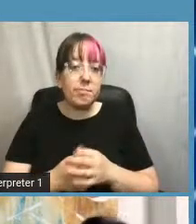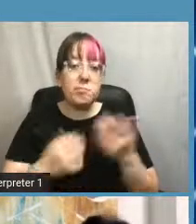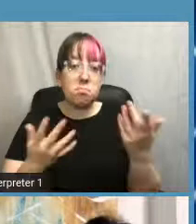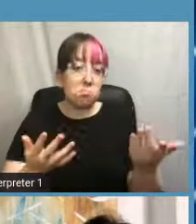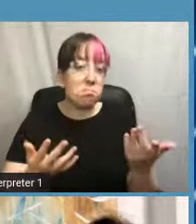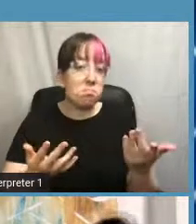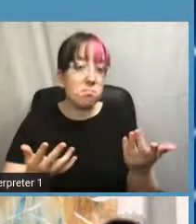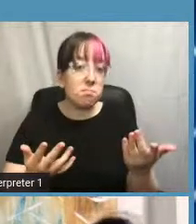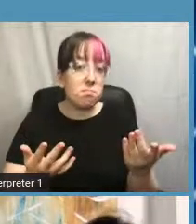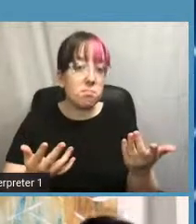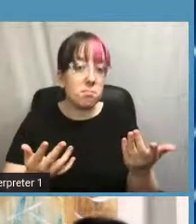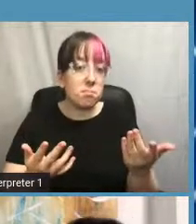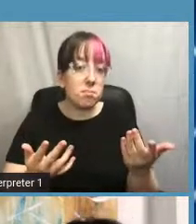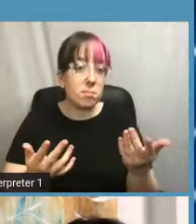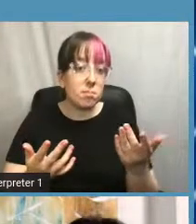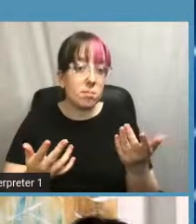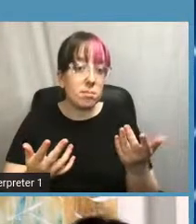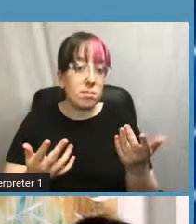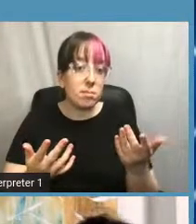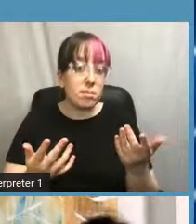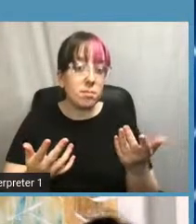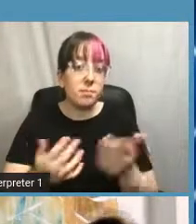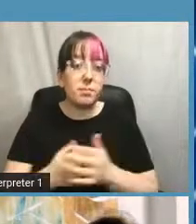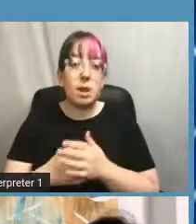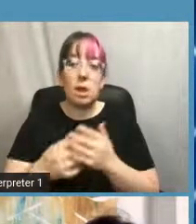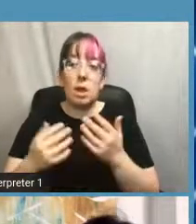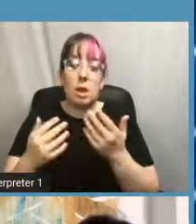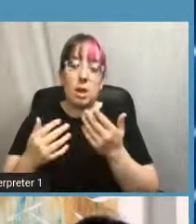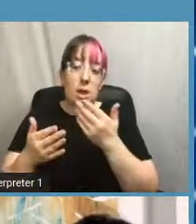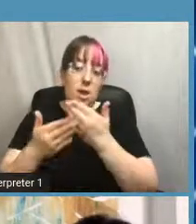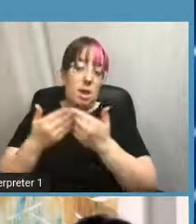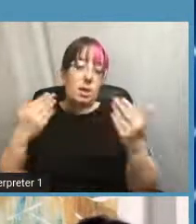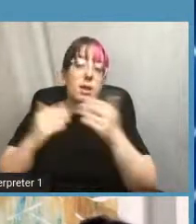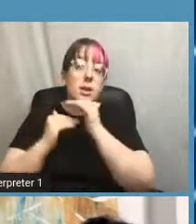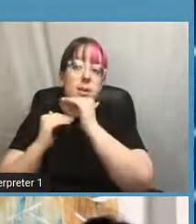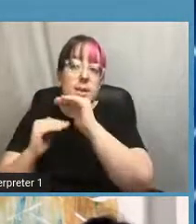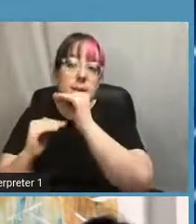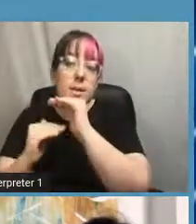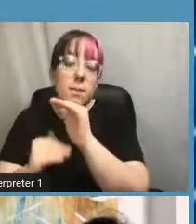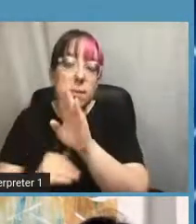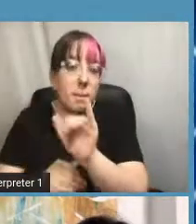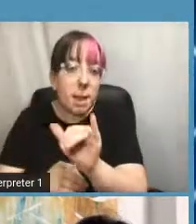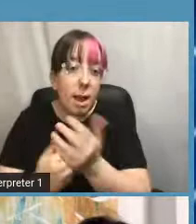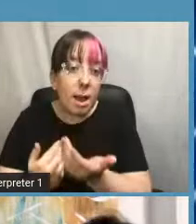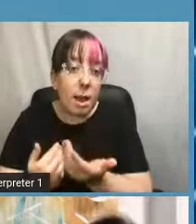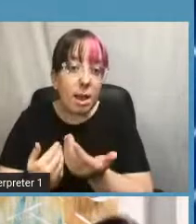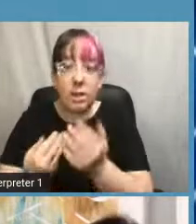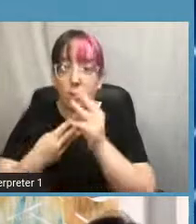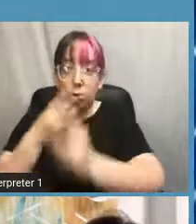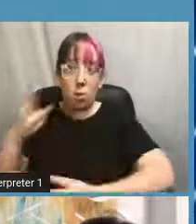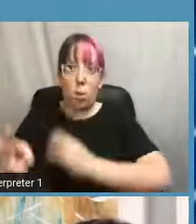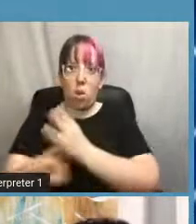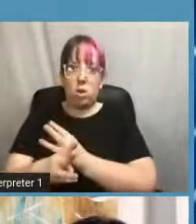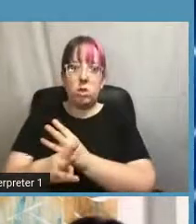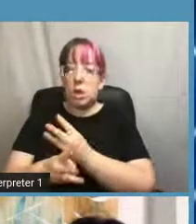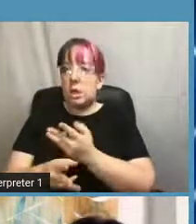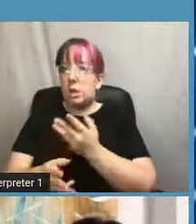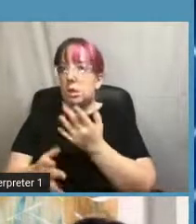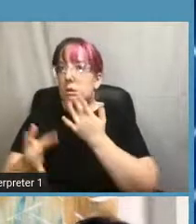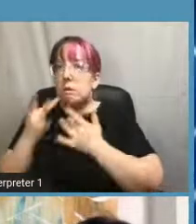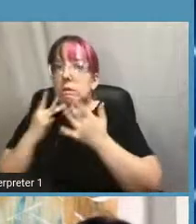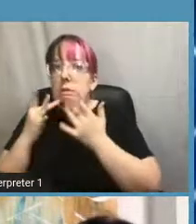And then there's this whole thing about not being limited by the very time of the world. Like, you don't have to go to a